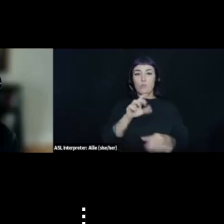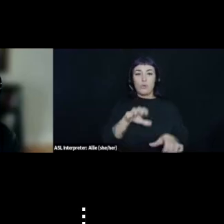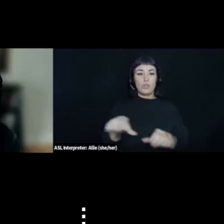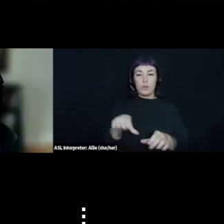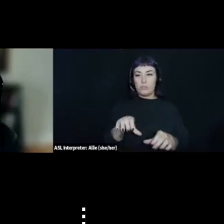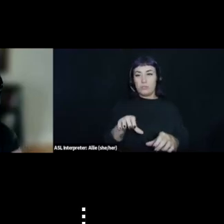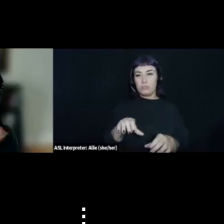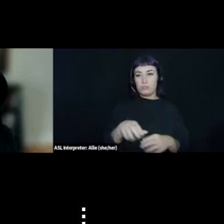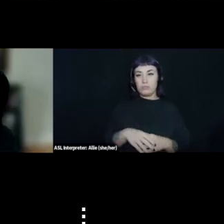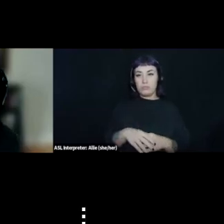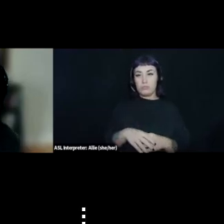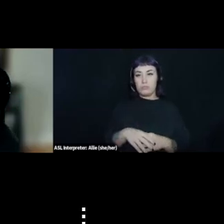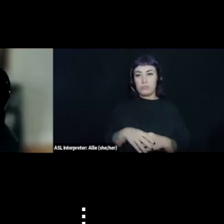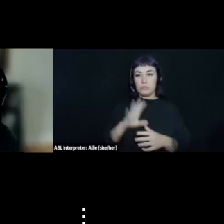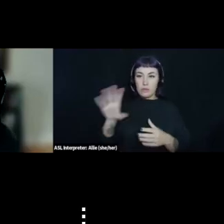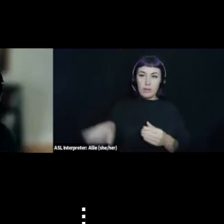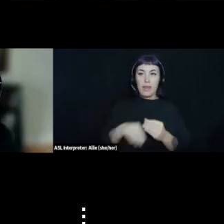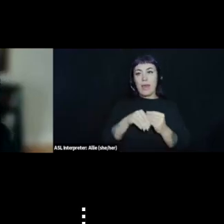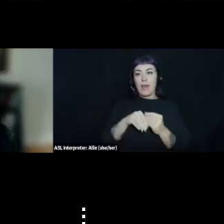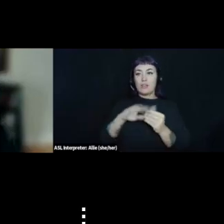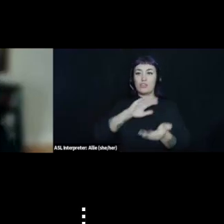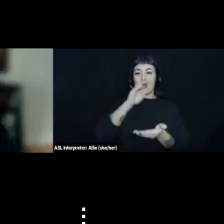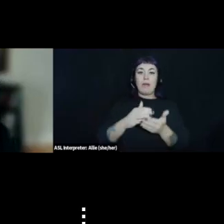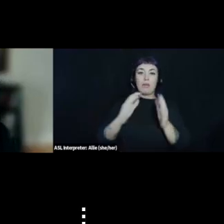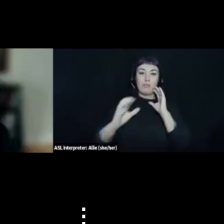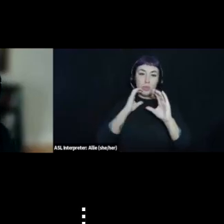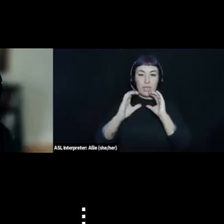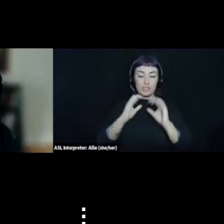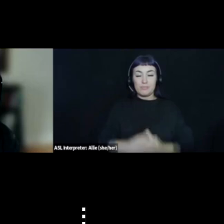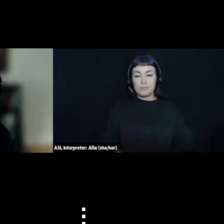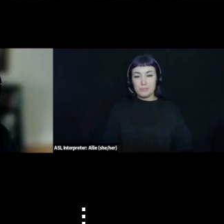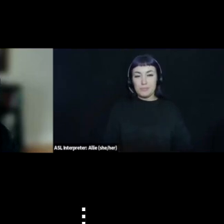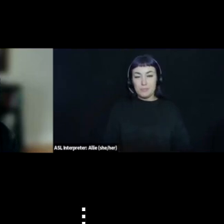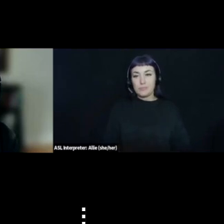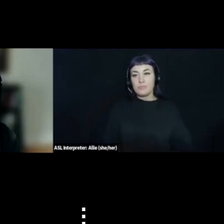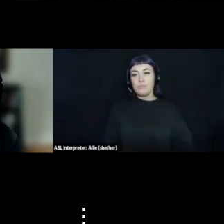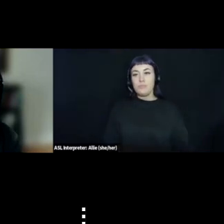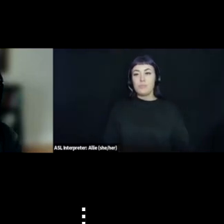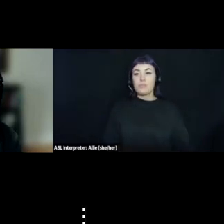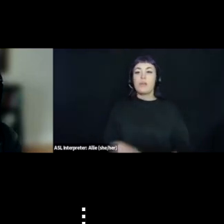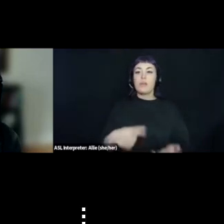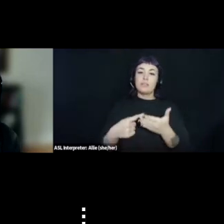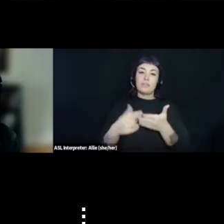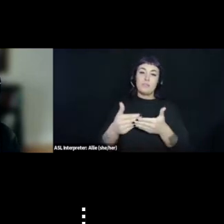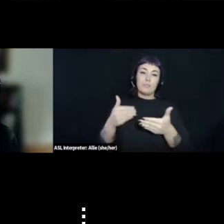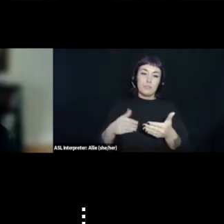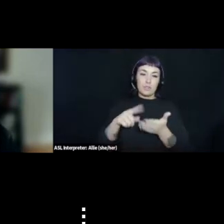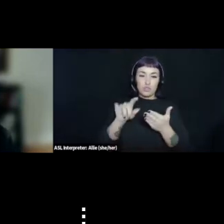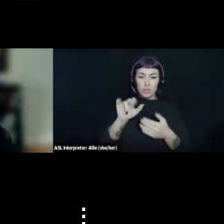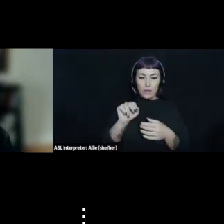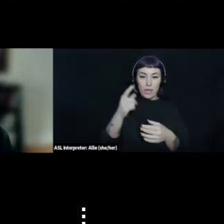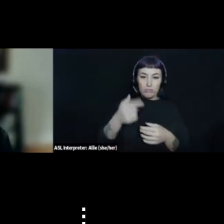doing an extra amount of communication. We want to discuss beforehand. We want to check